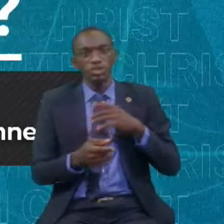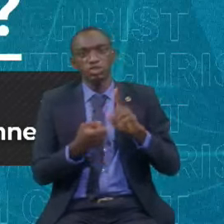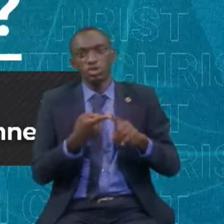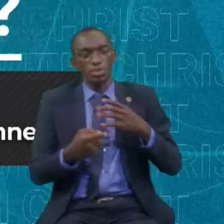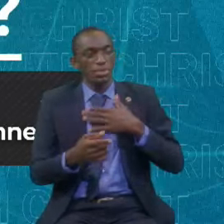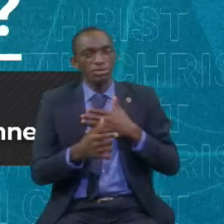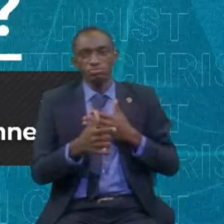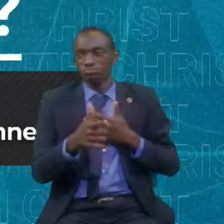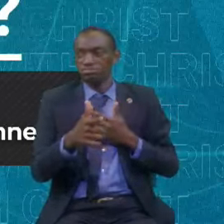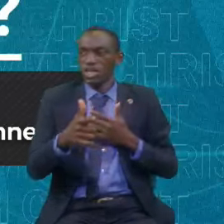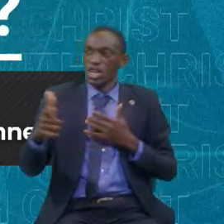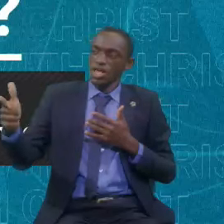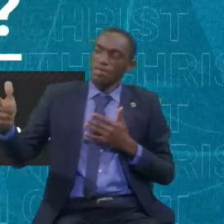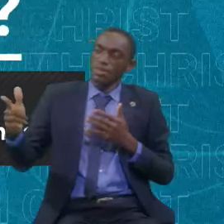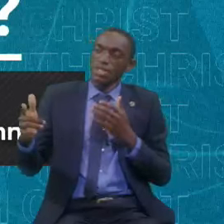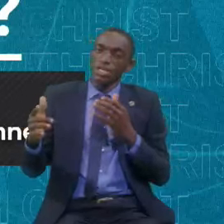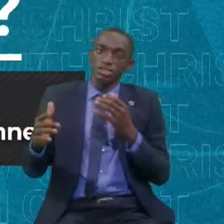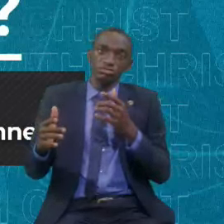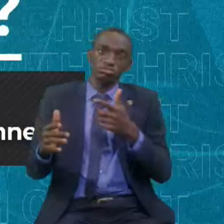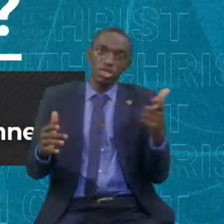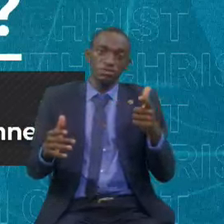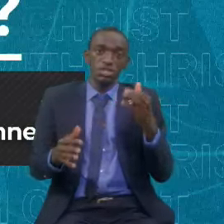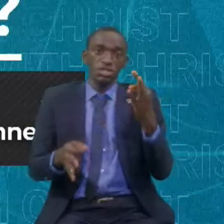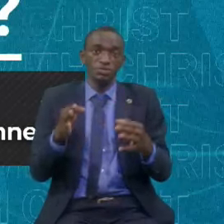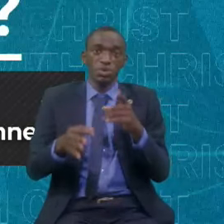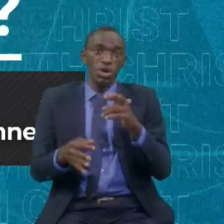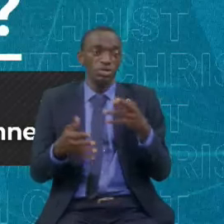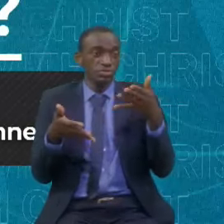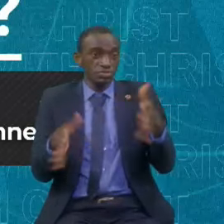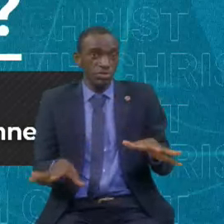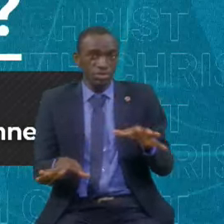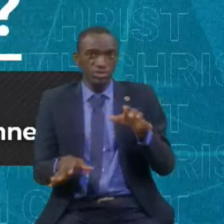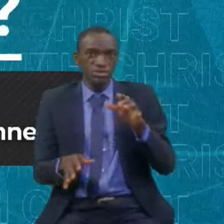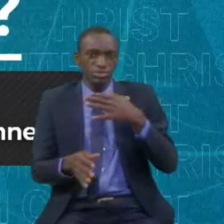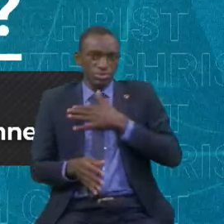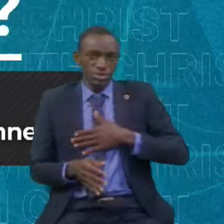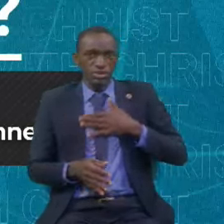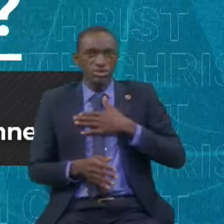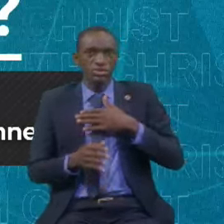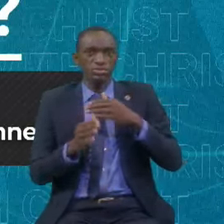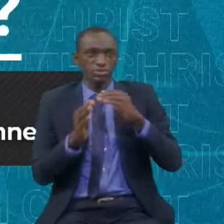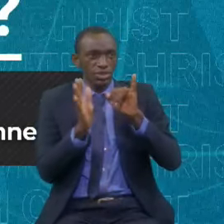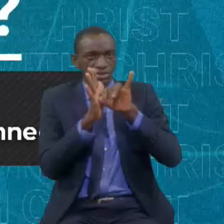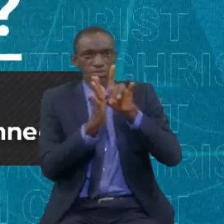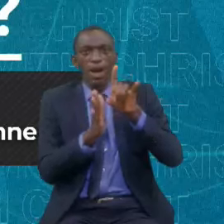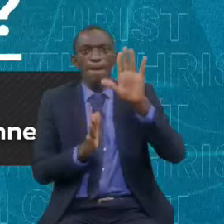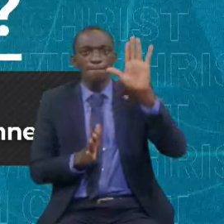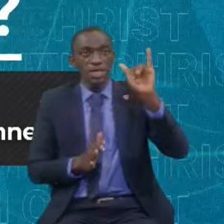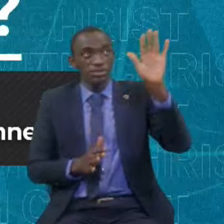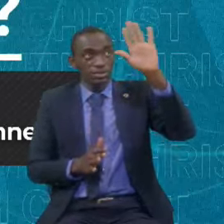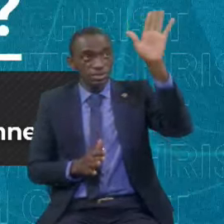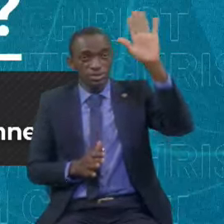me see the supervisor. Please indicate by raising the flag. It's okay, you are